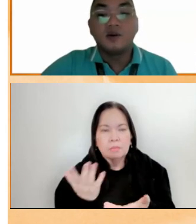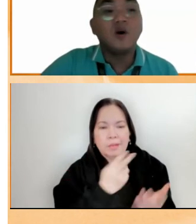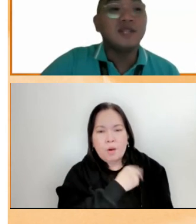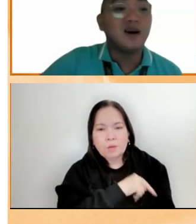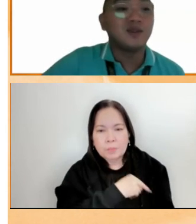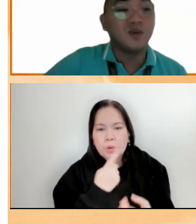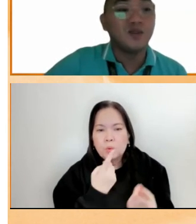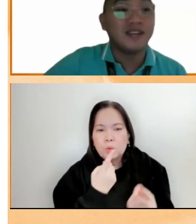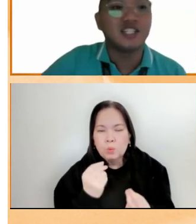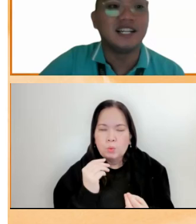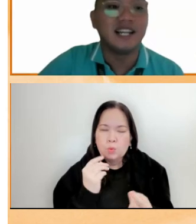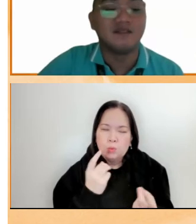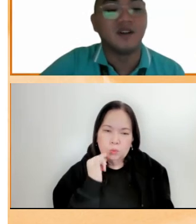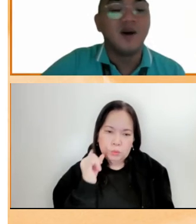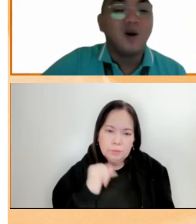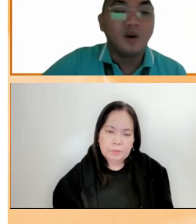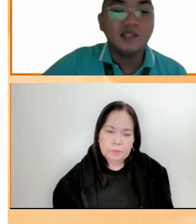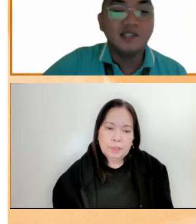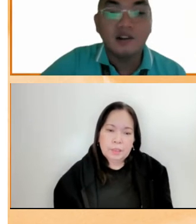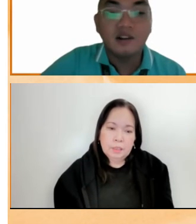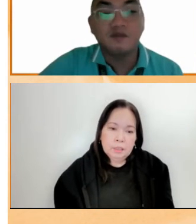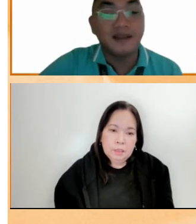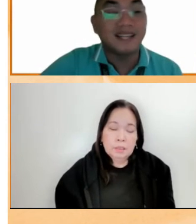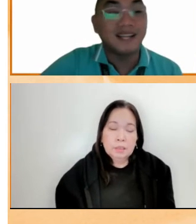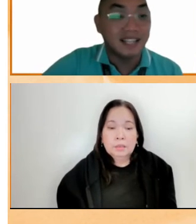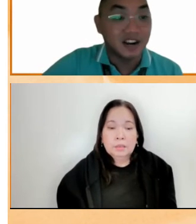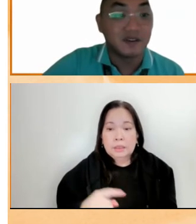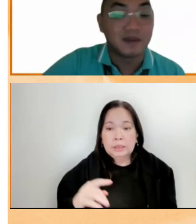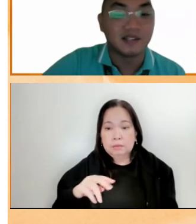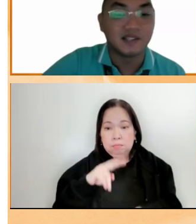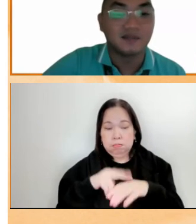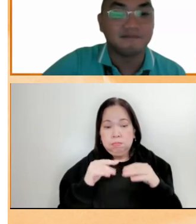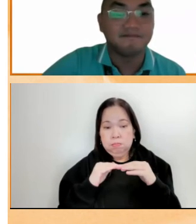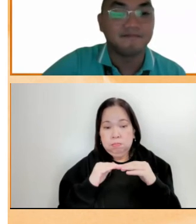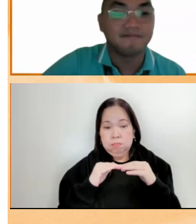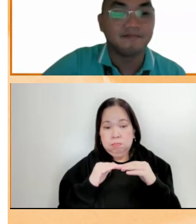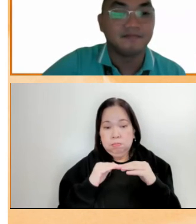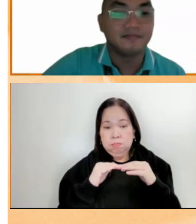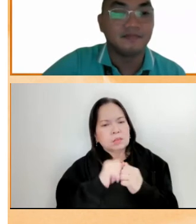So let's go down to the national level. What is the concept of mental health here in the Philippines?